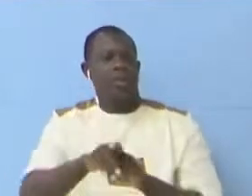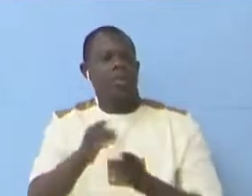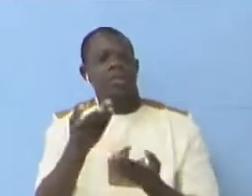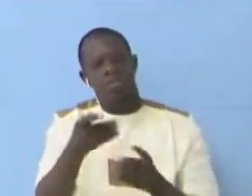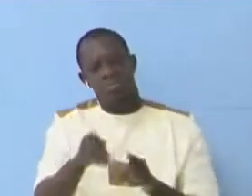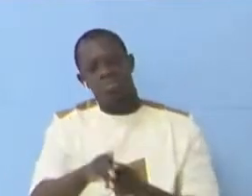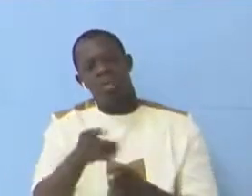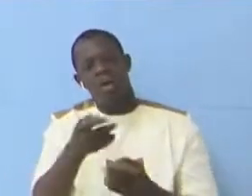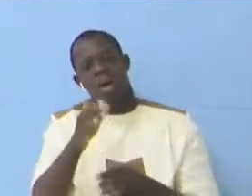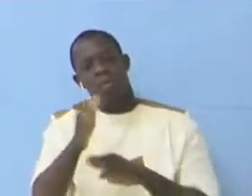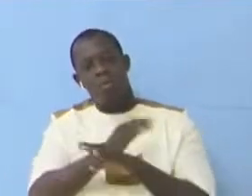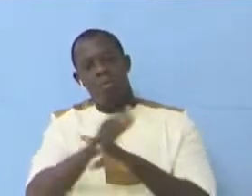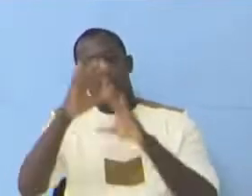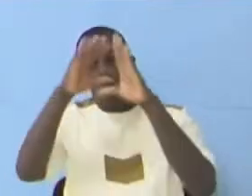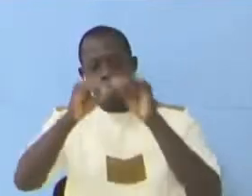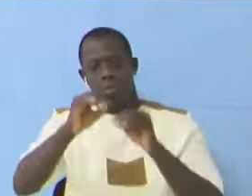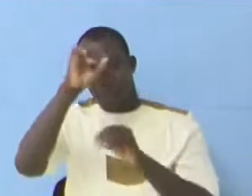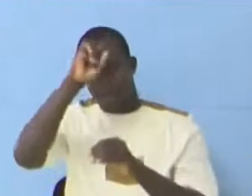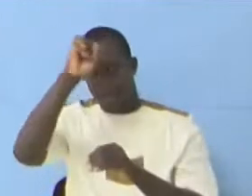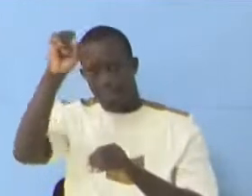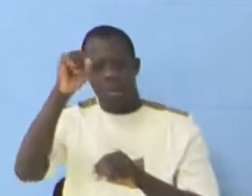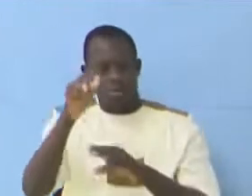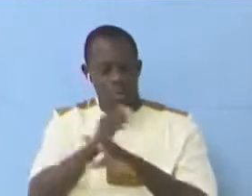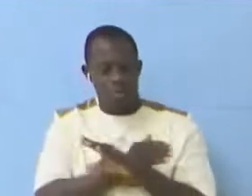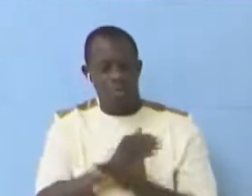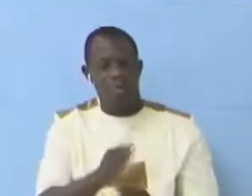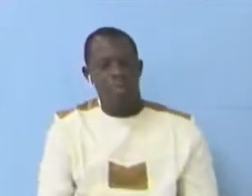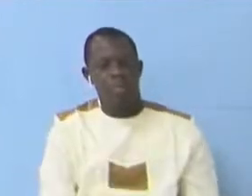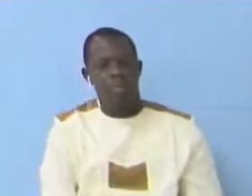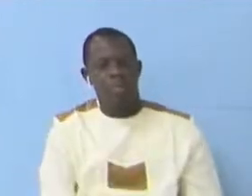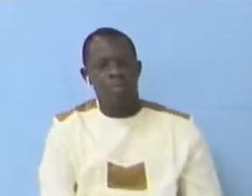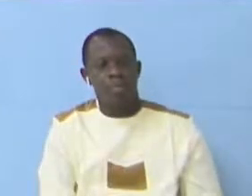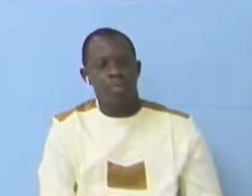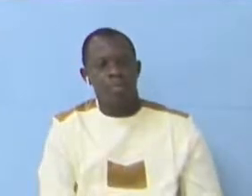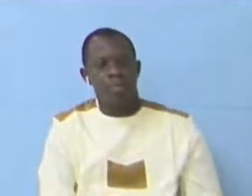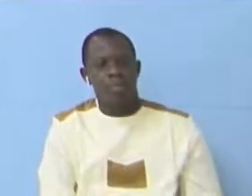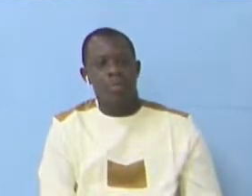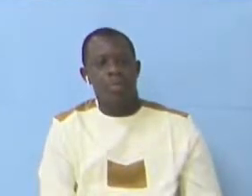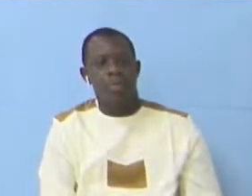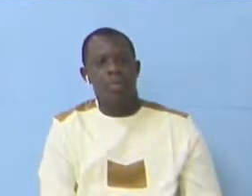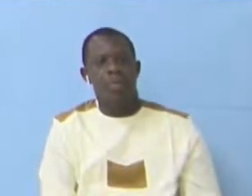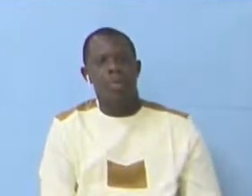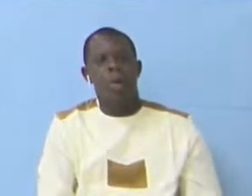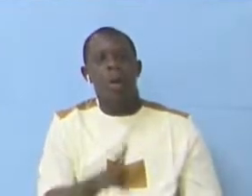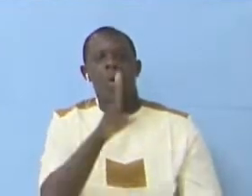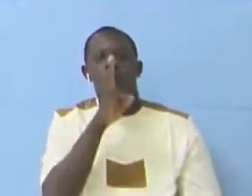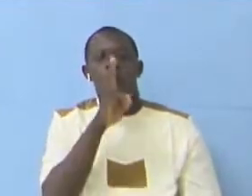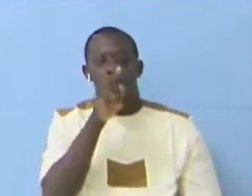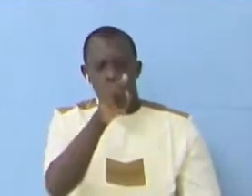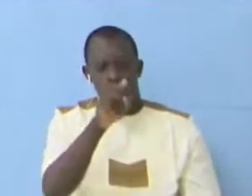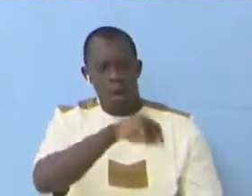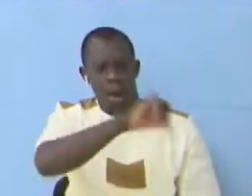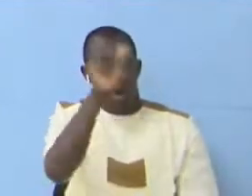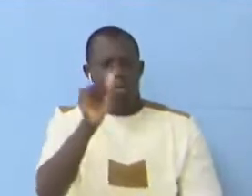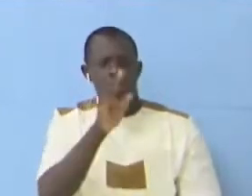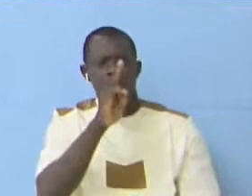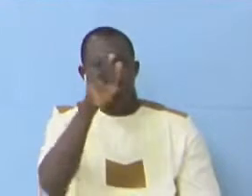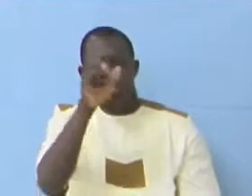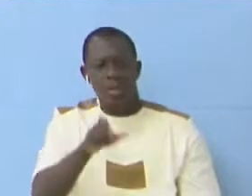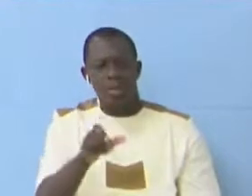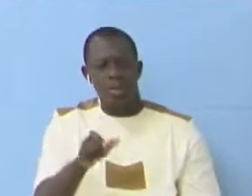National Security Service, the Office of President. Who was affected, you and who?